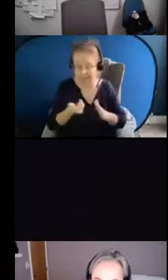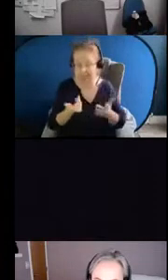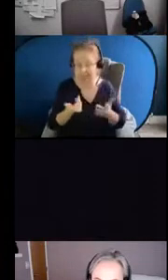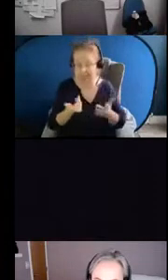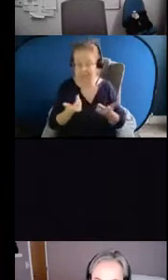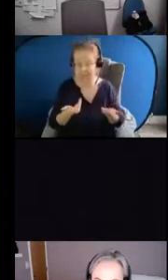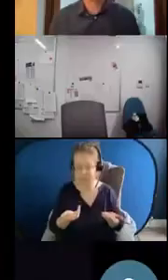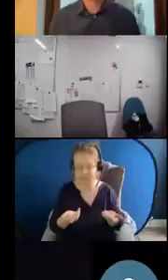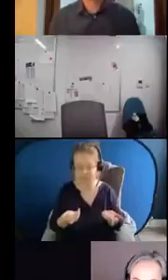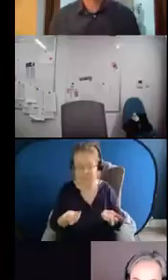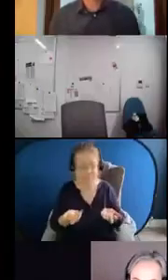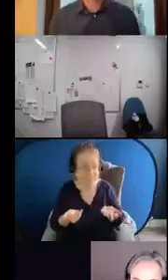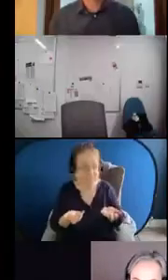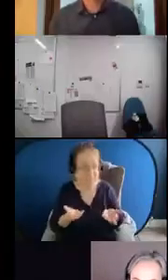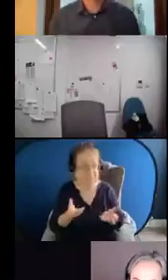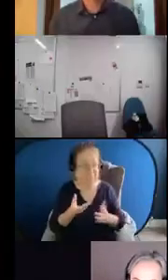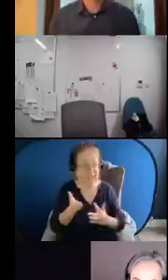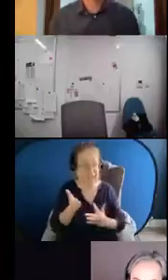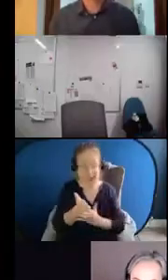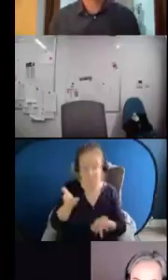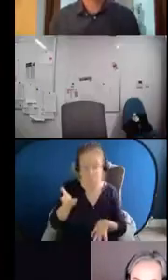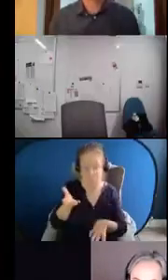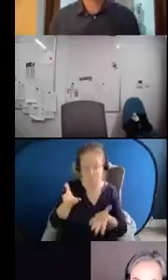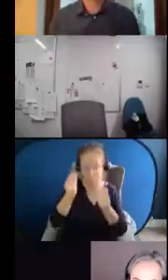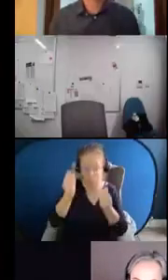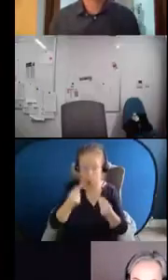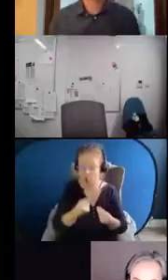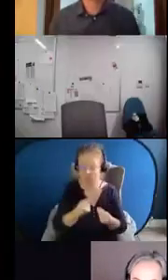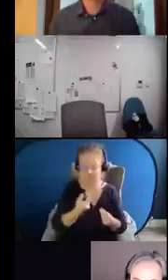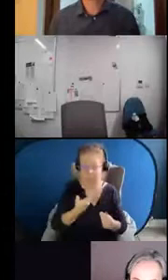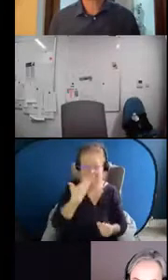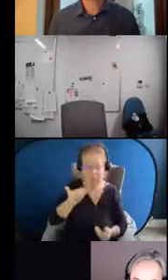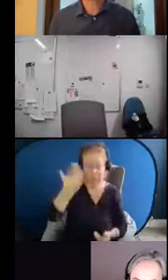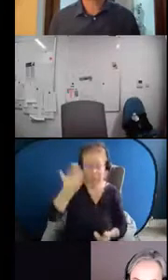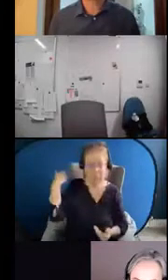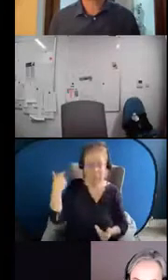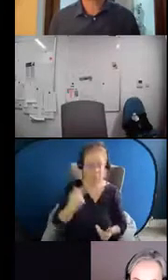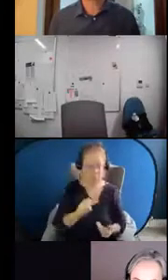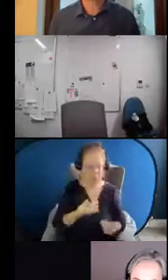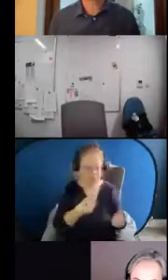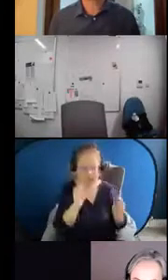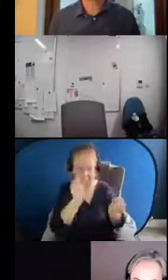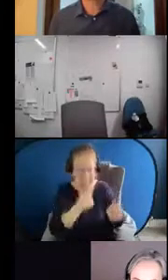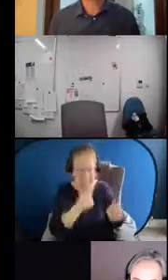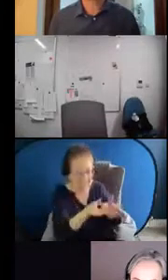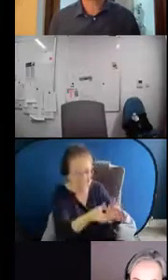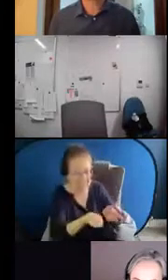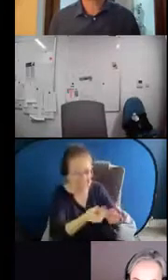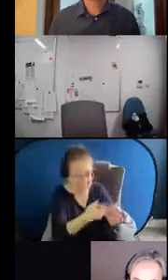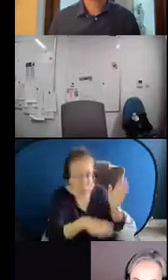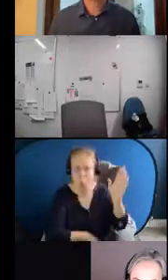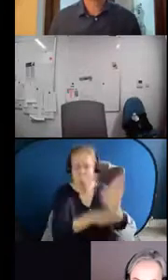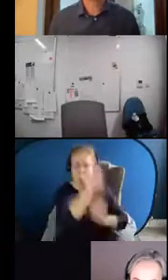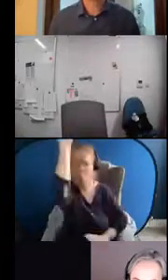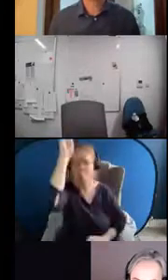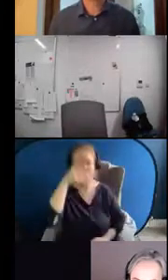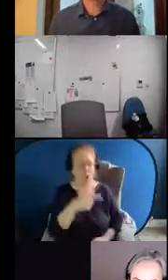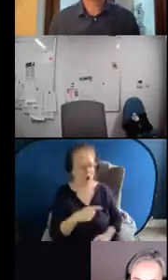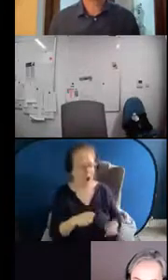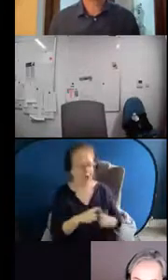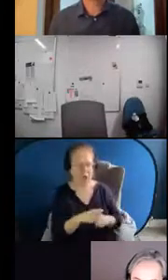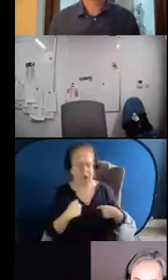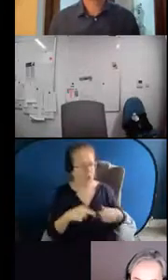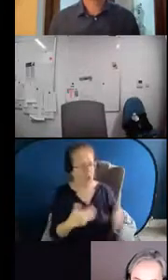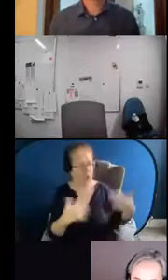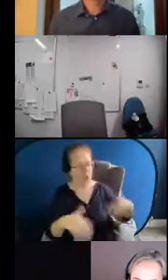and learning that they hadn't previously been exposed to. And so these graduations became celebrations, if you would, as we watch